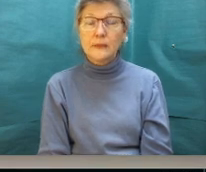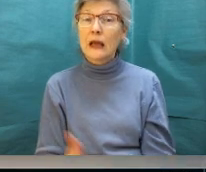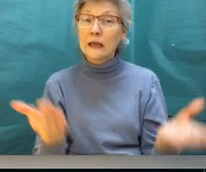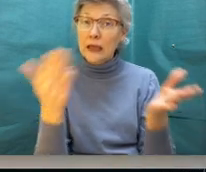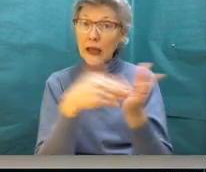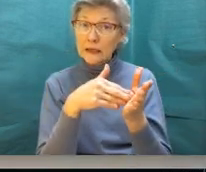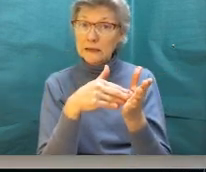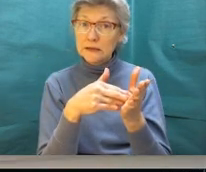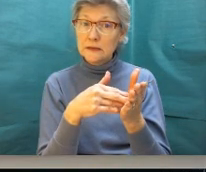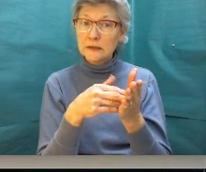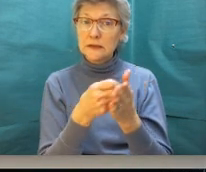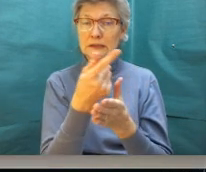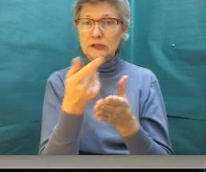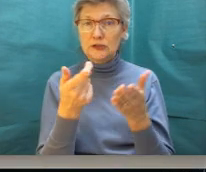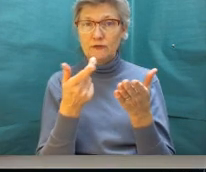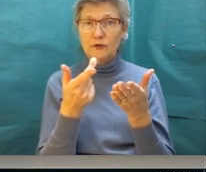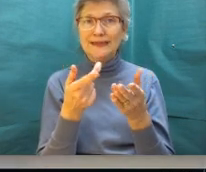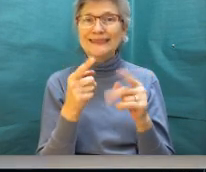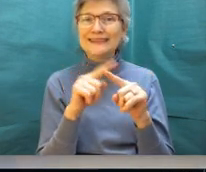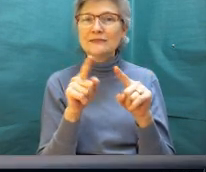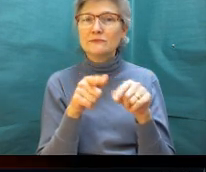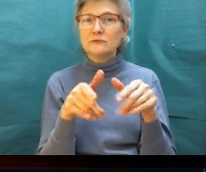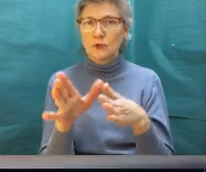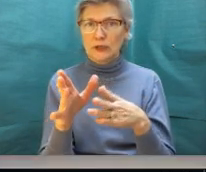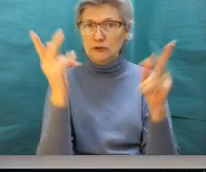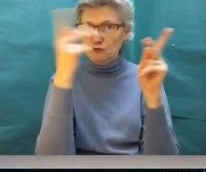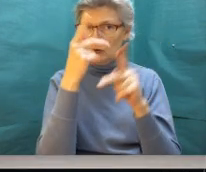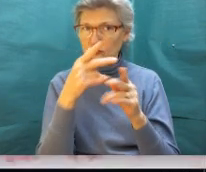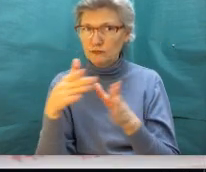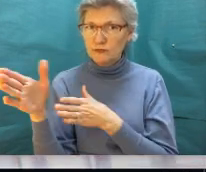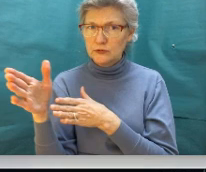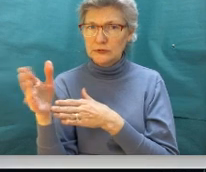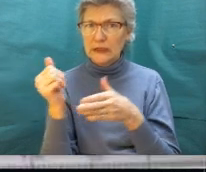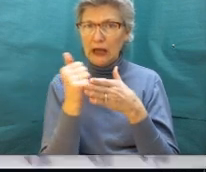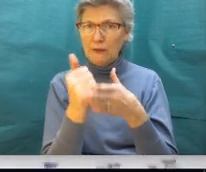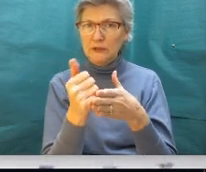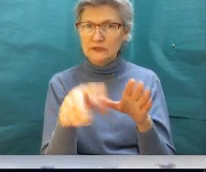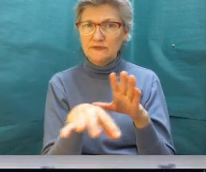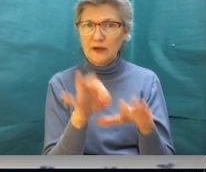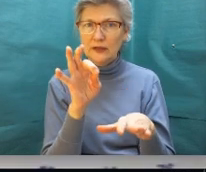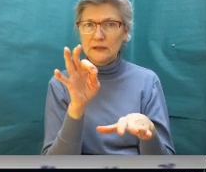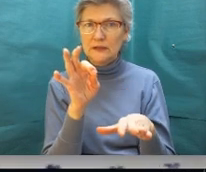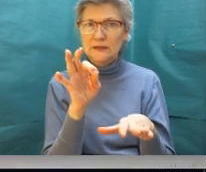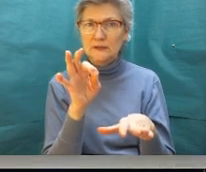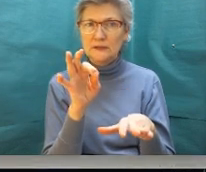Again, there are several different ways that we can use to help us find